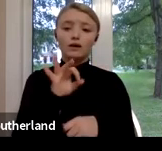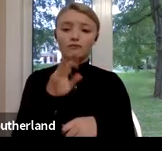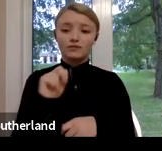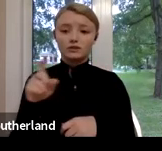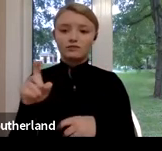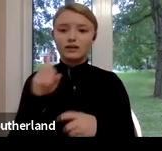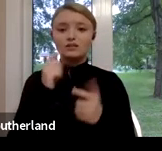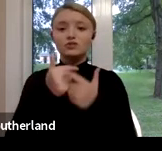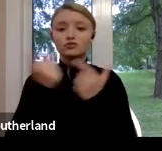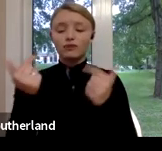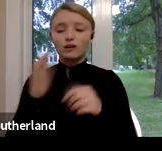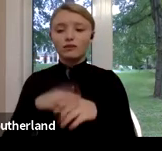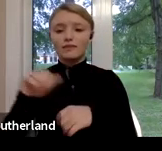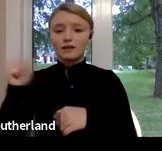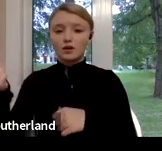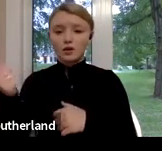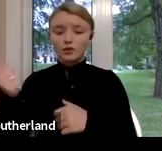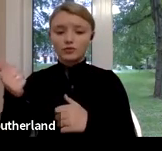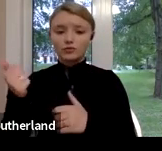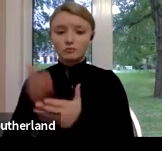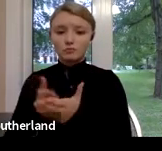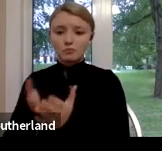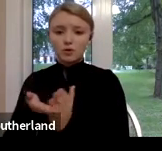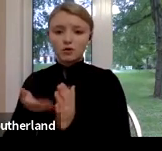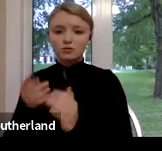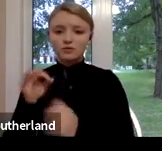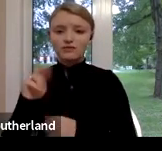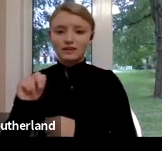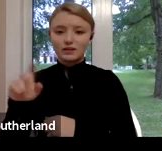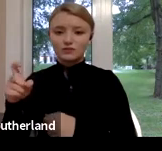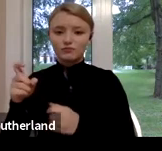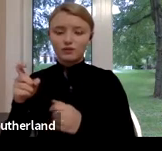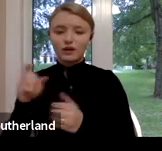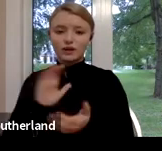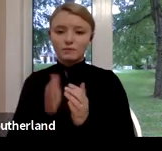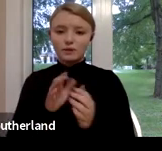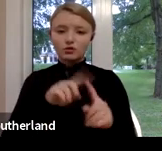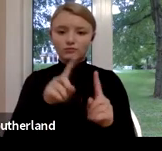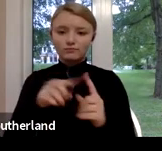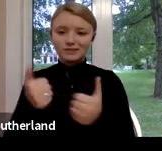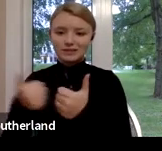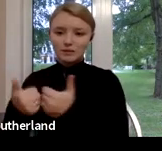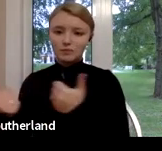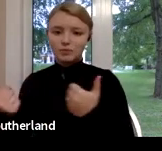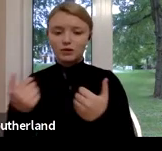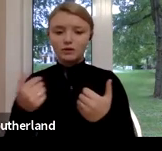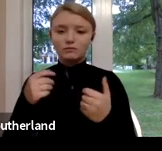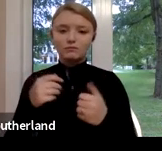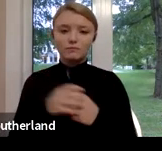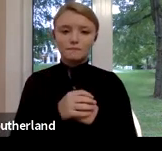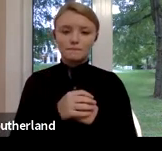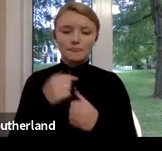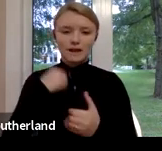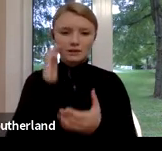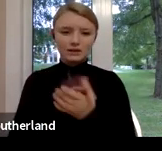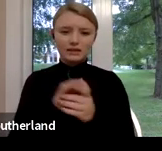other 6 fruits, or the 4 oils. It's an amazing superfood. And I believe as an RN and as a Young Living leader that everybody should